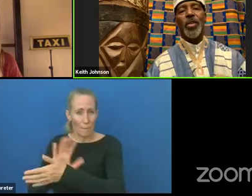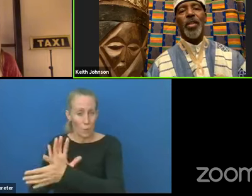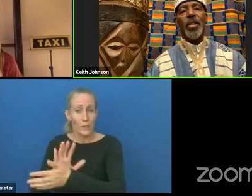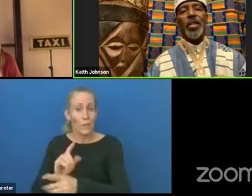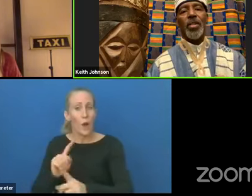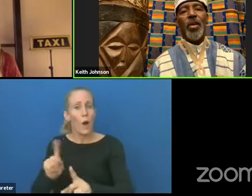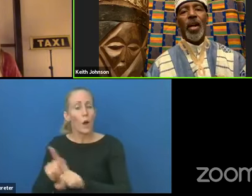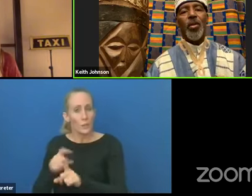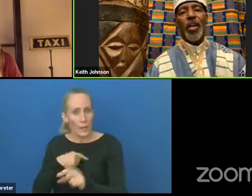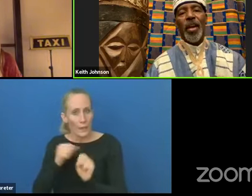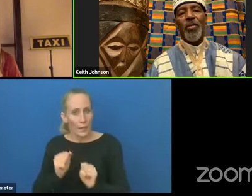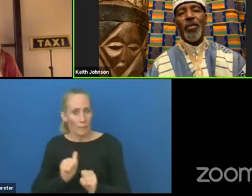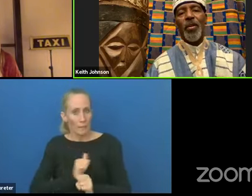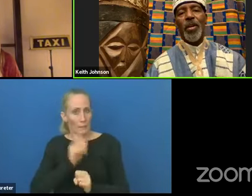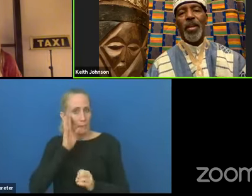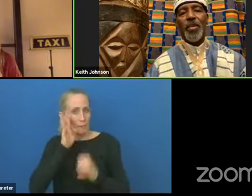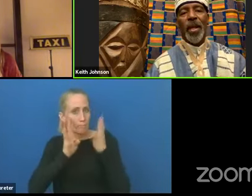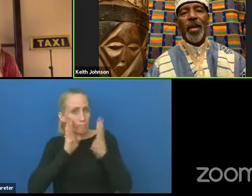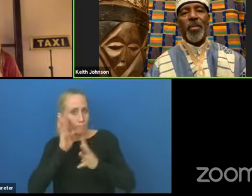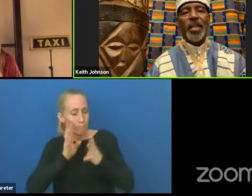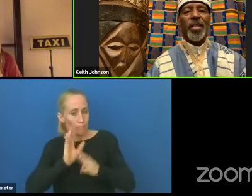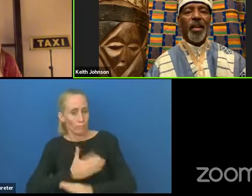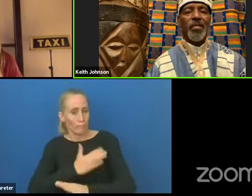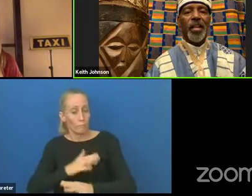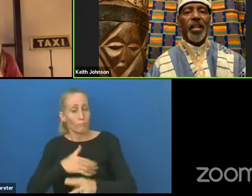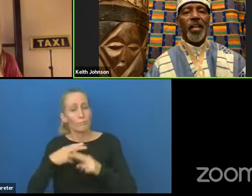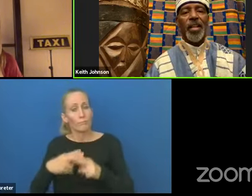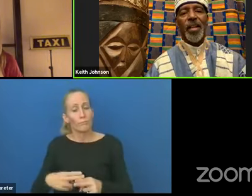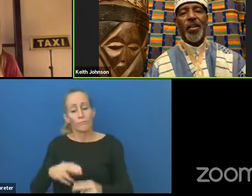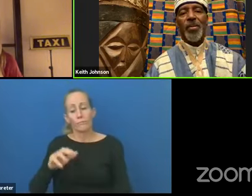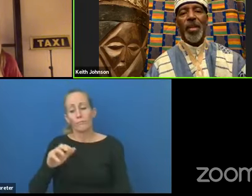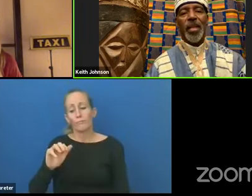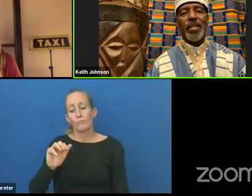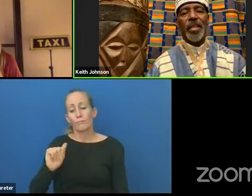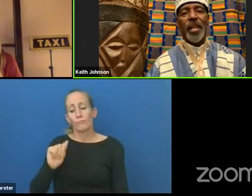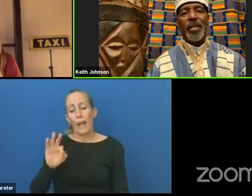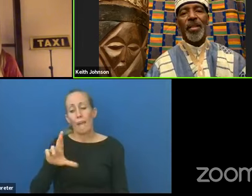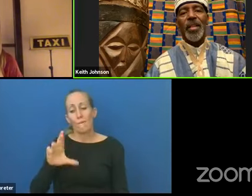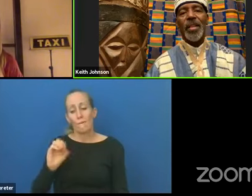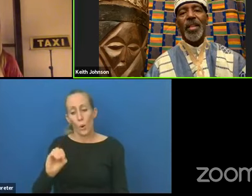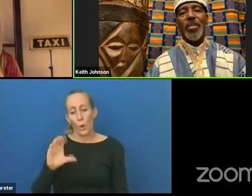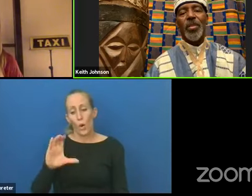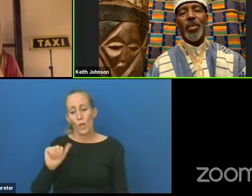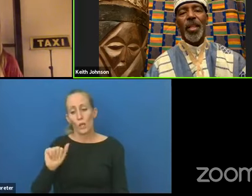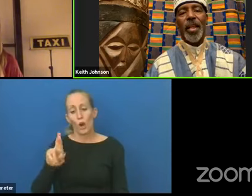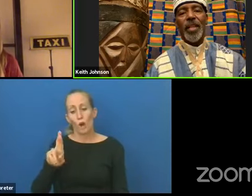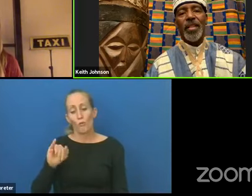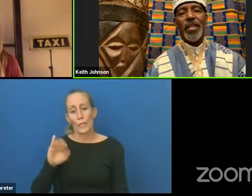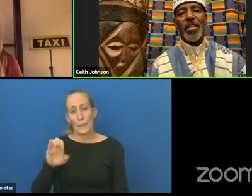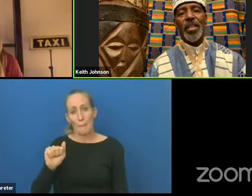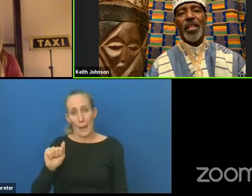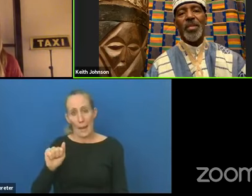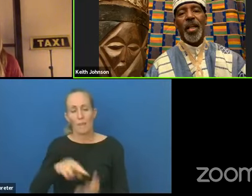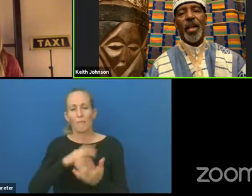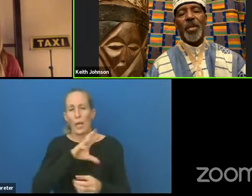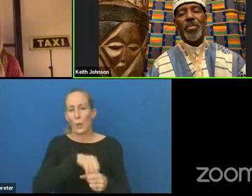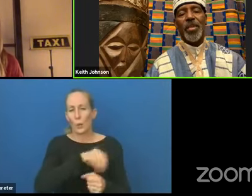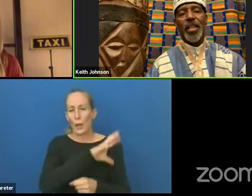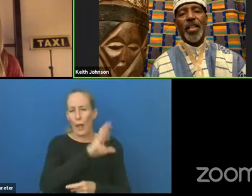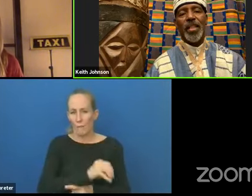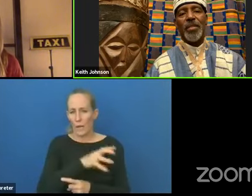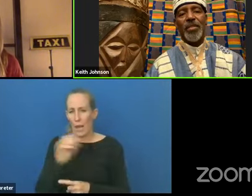own. So I call it Afro-Caribe, mixing Africa and the Caribbean together. So it begins to teach me